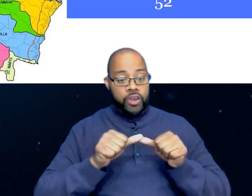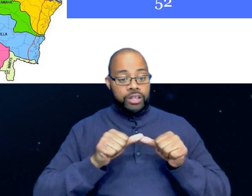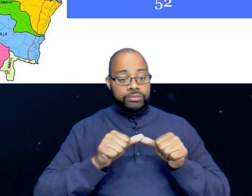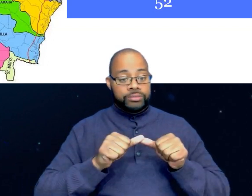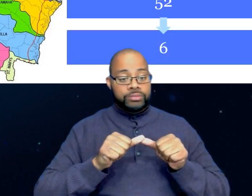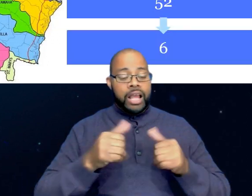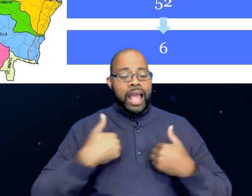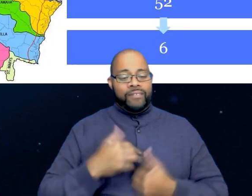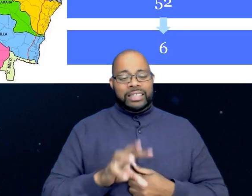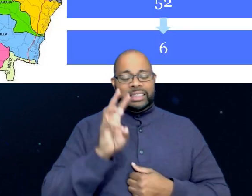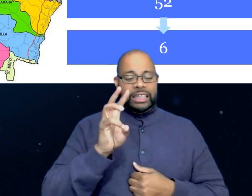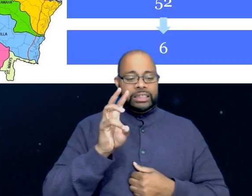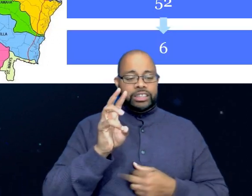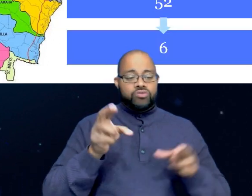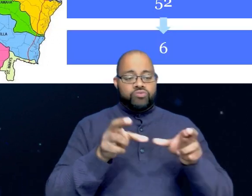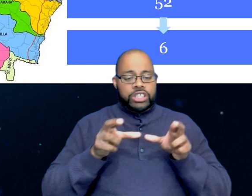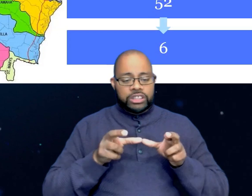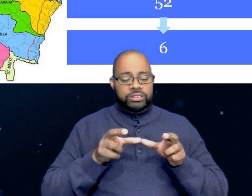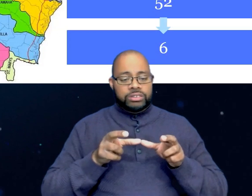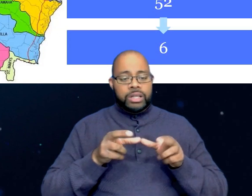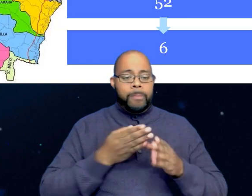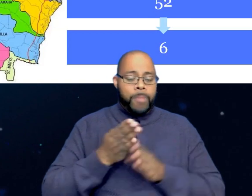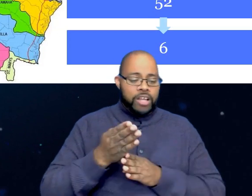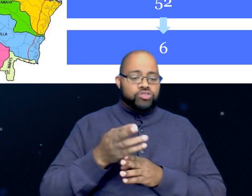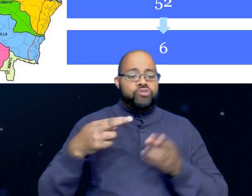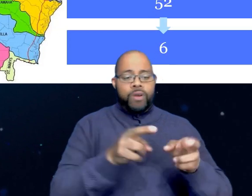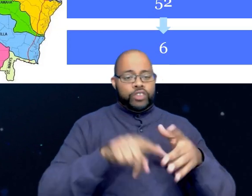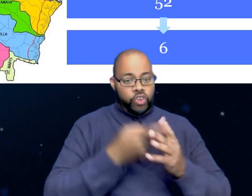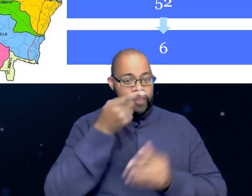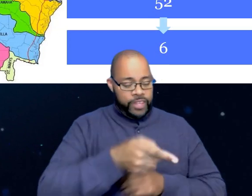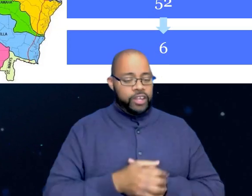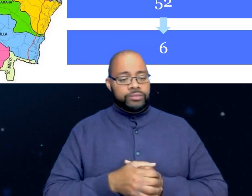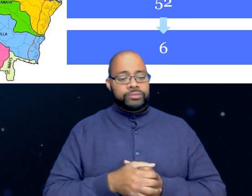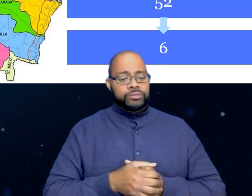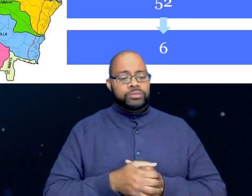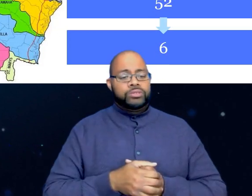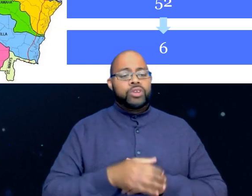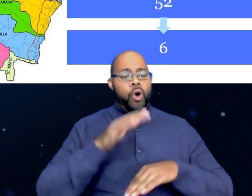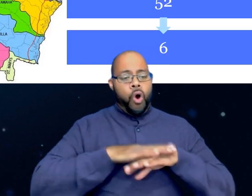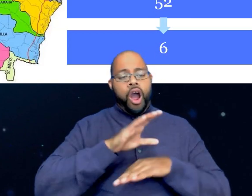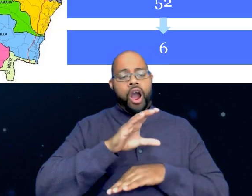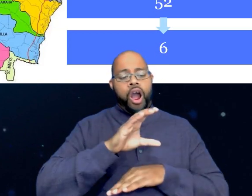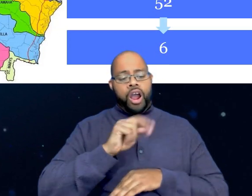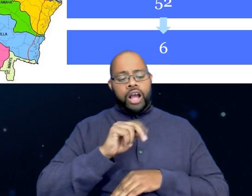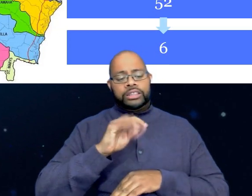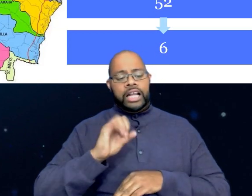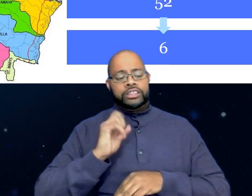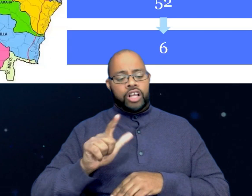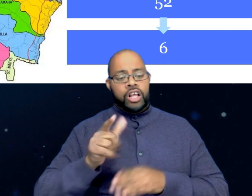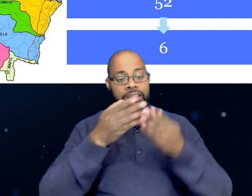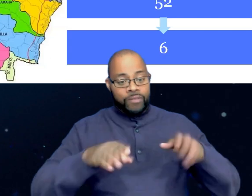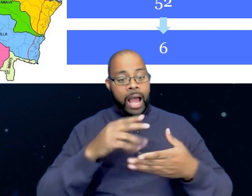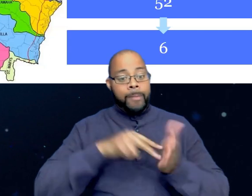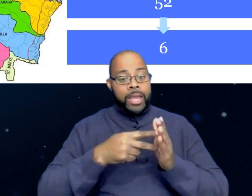at the headquarters of six major river basins. Additionally, we're located on the Continental Divide, which means that a portion